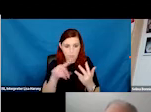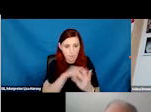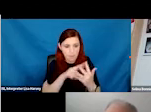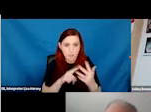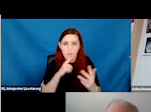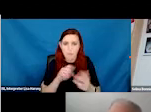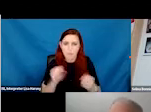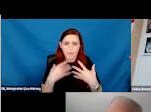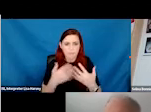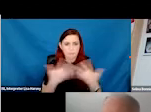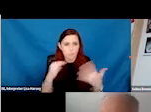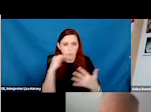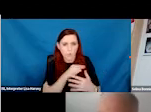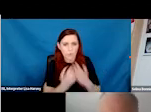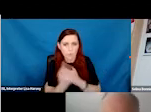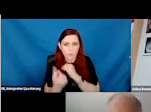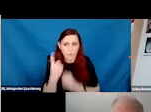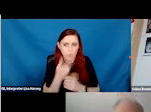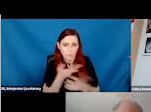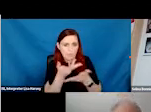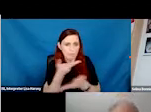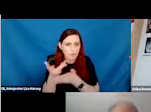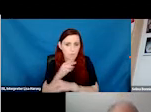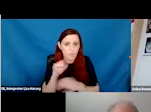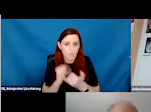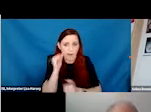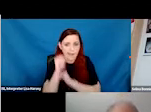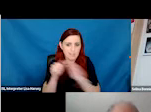opportunities to consult with the experts by experience.